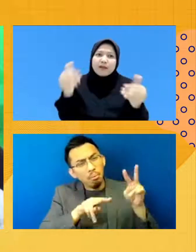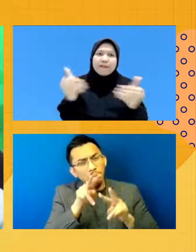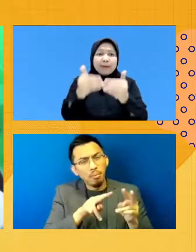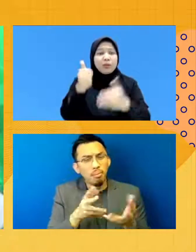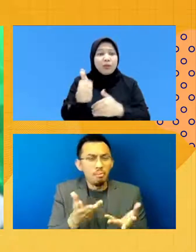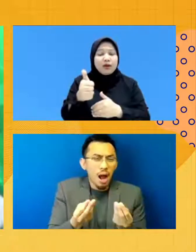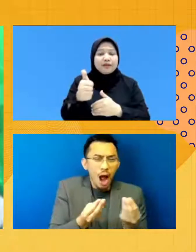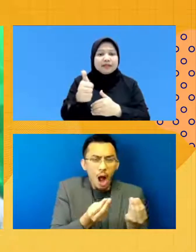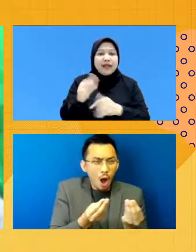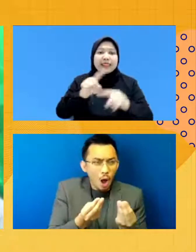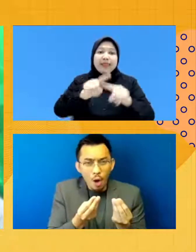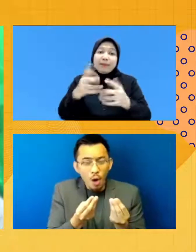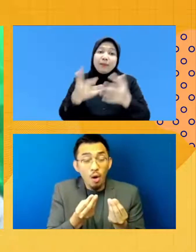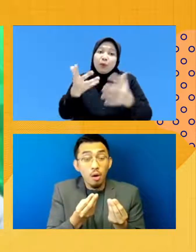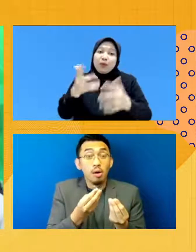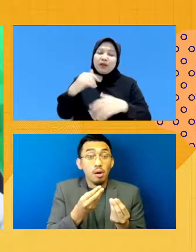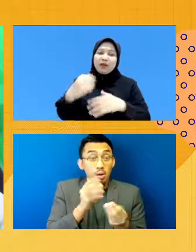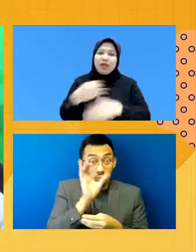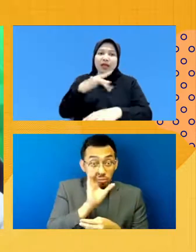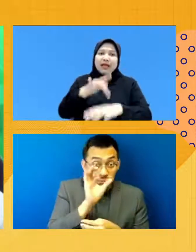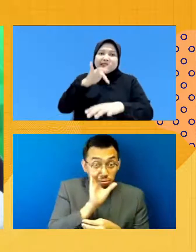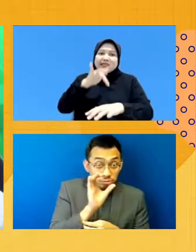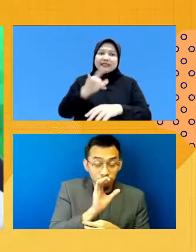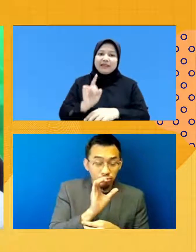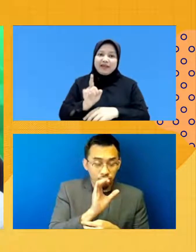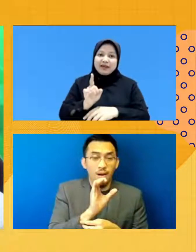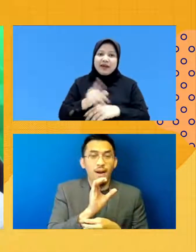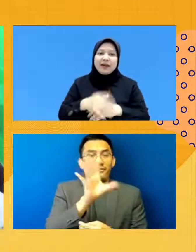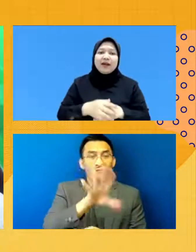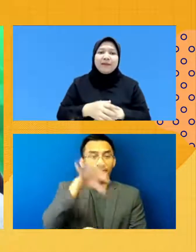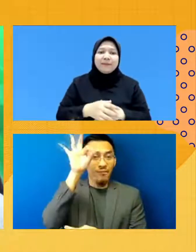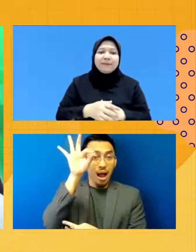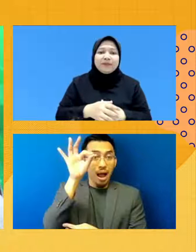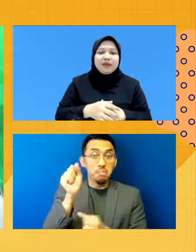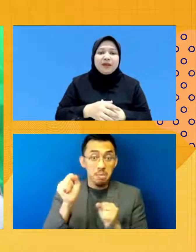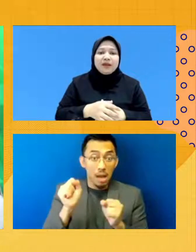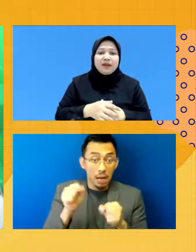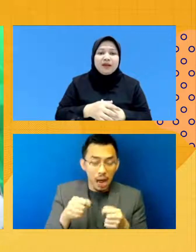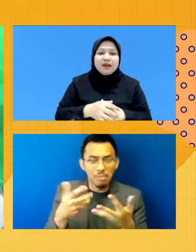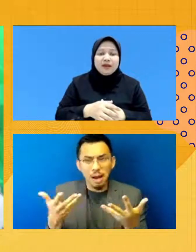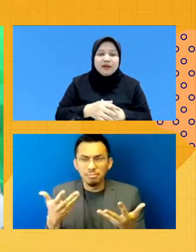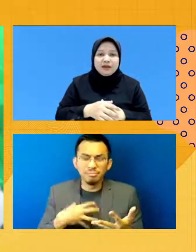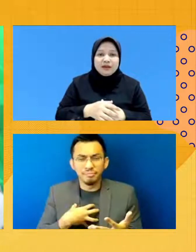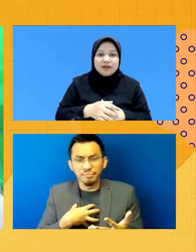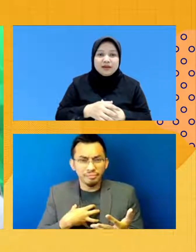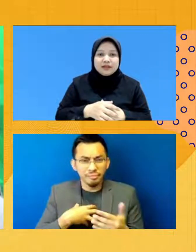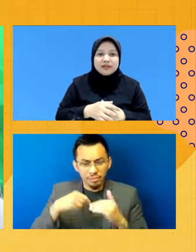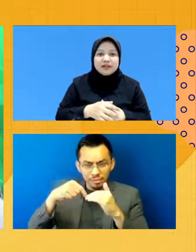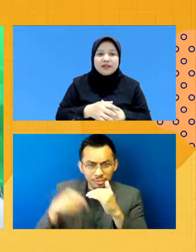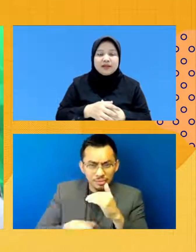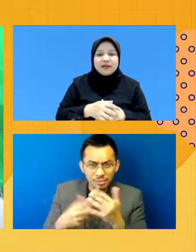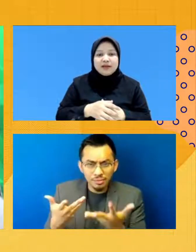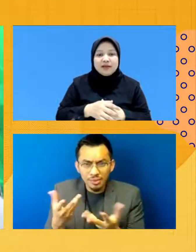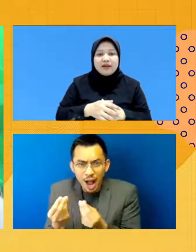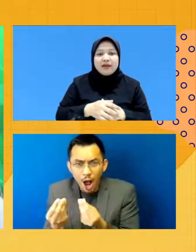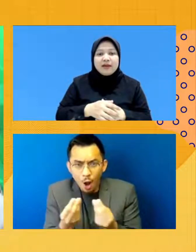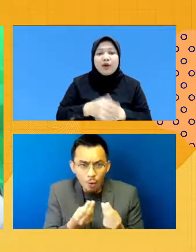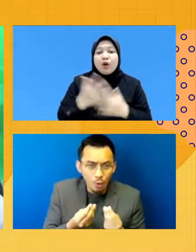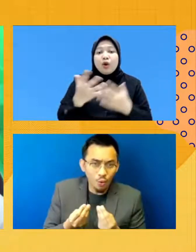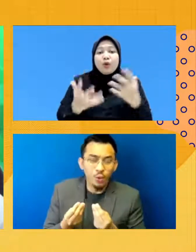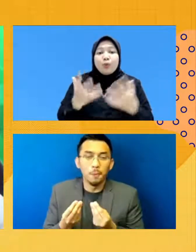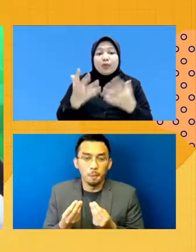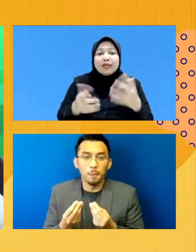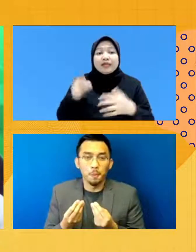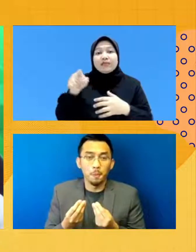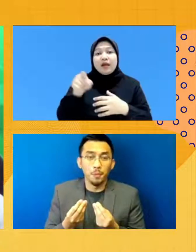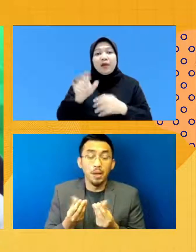this problem also there, because I think most of the times it comes because they did not have the opportunity to learn